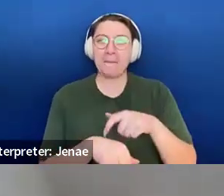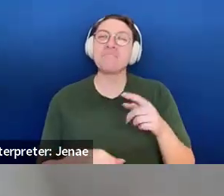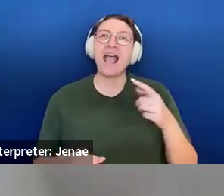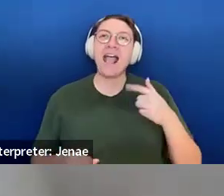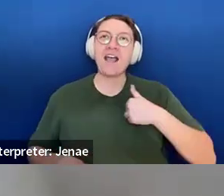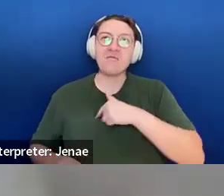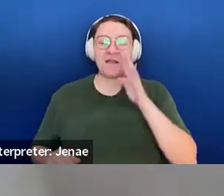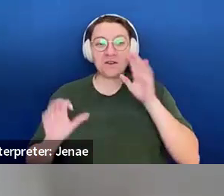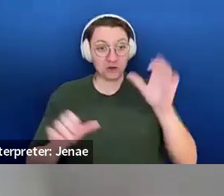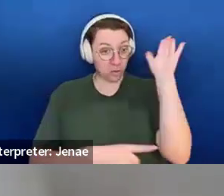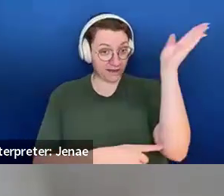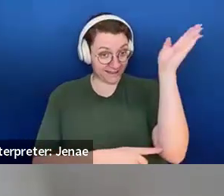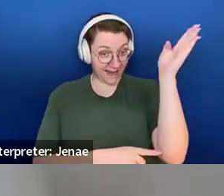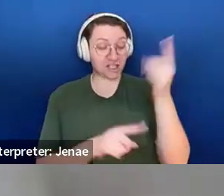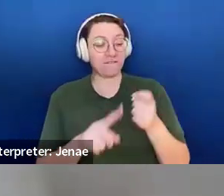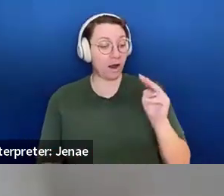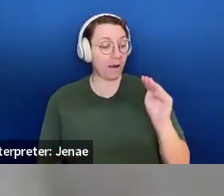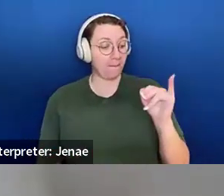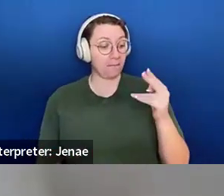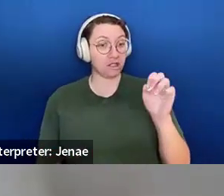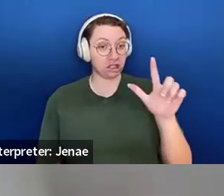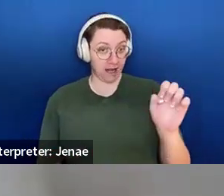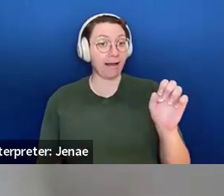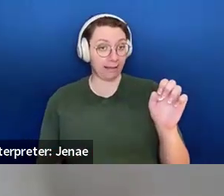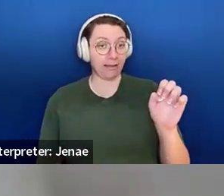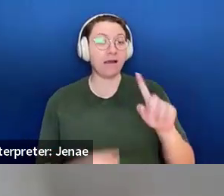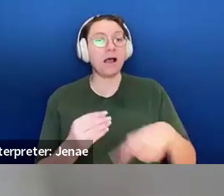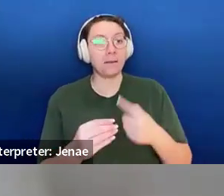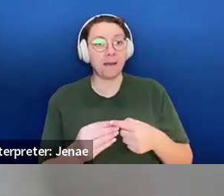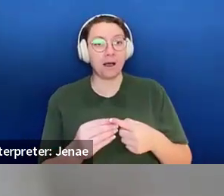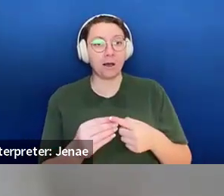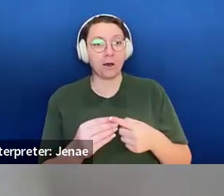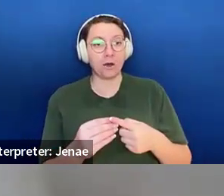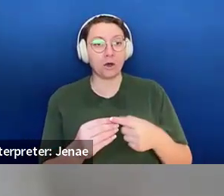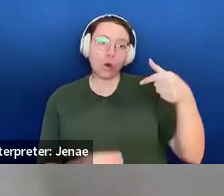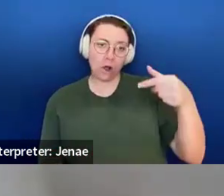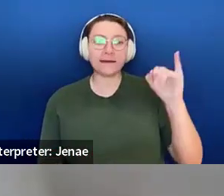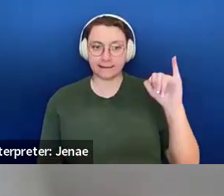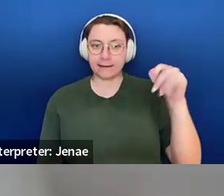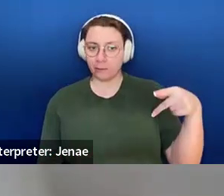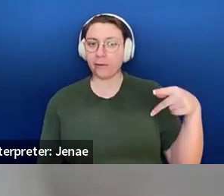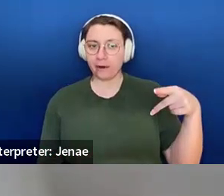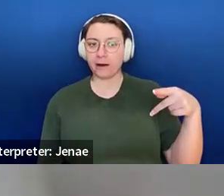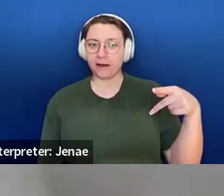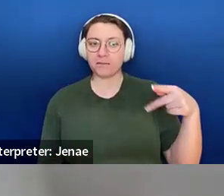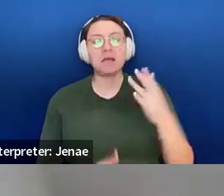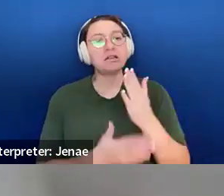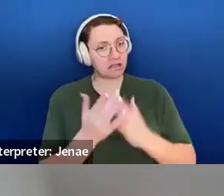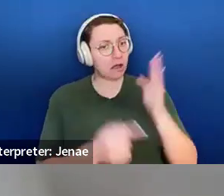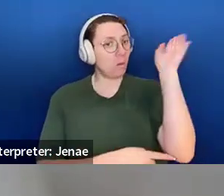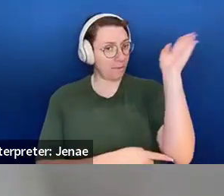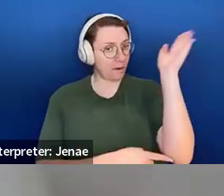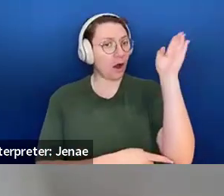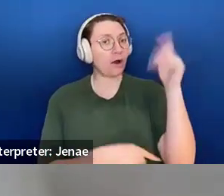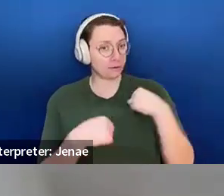do a presentation by Michelle Duchesne about the Quality Incentive Program. There's been some webinars that have gone on, and